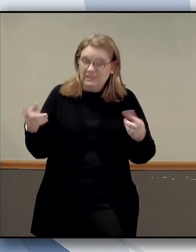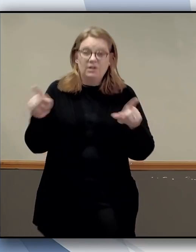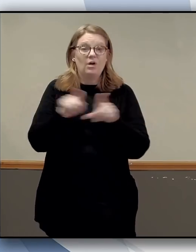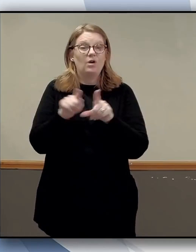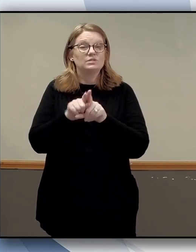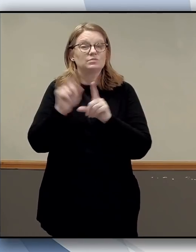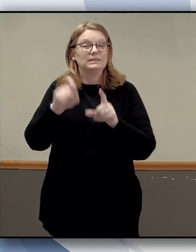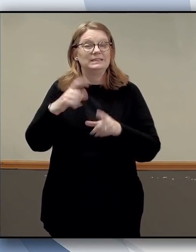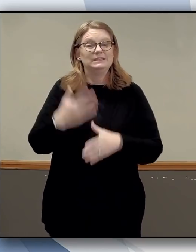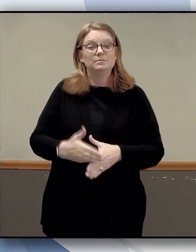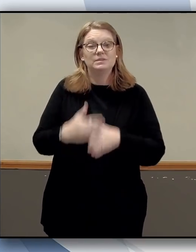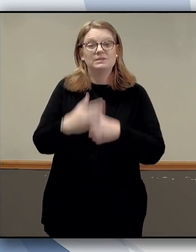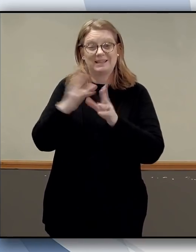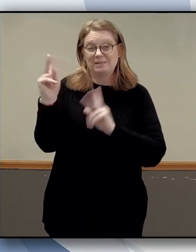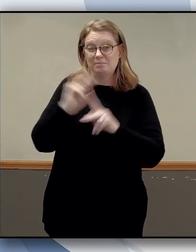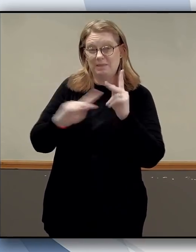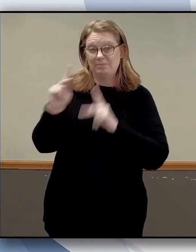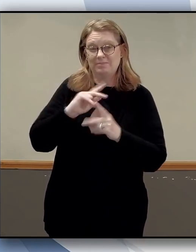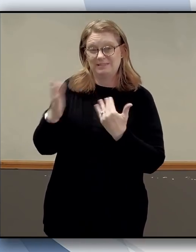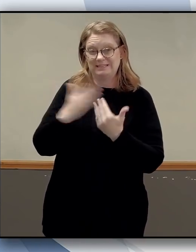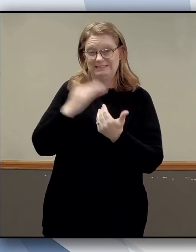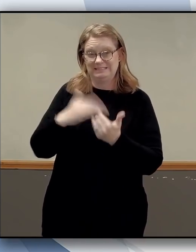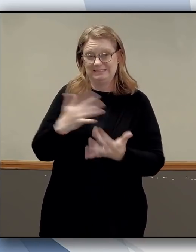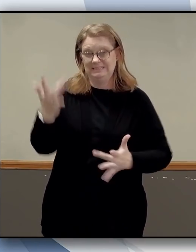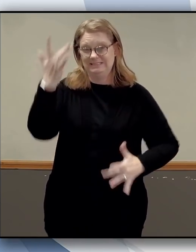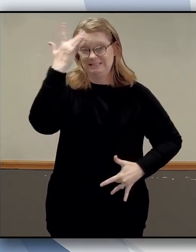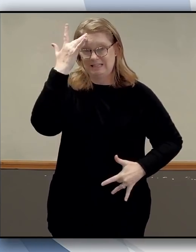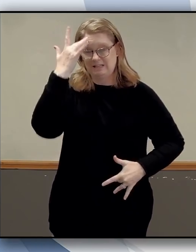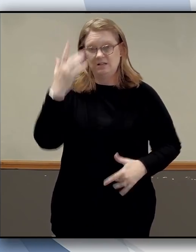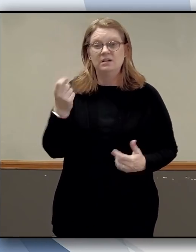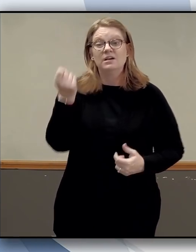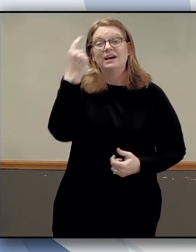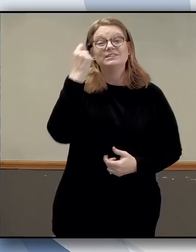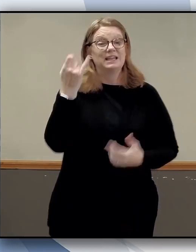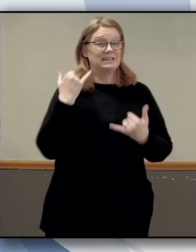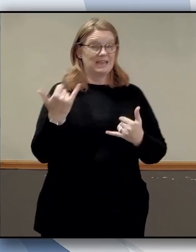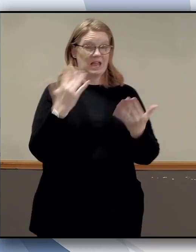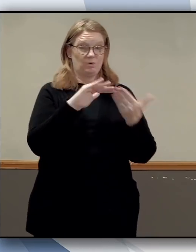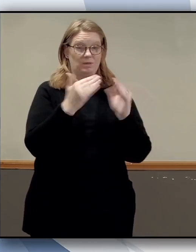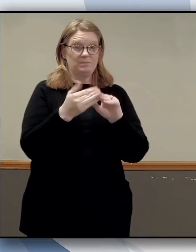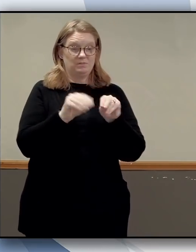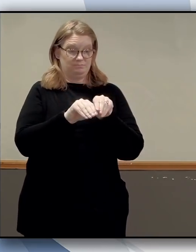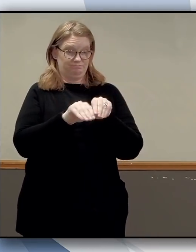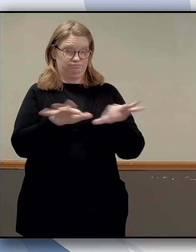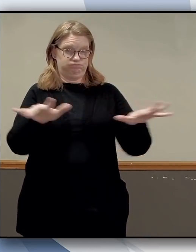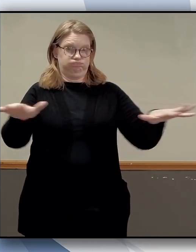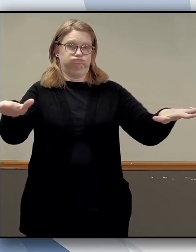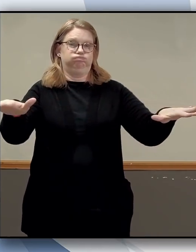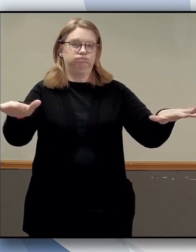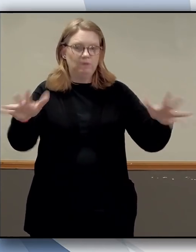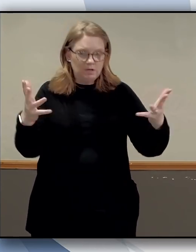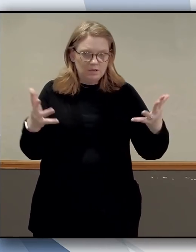our most vulnerable. With increasing community spread that we're seeing right now, increased the risk of COVID getting into our